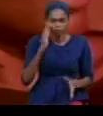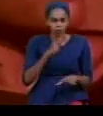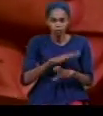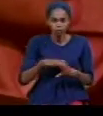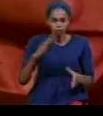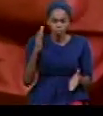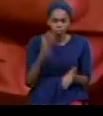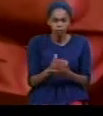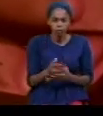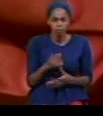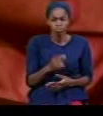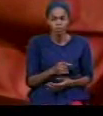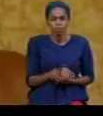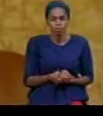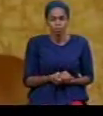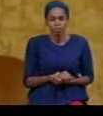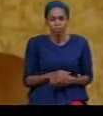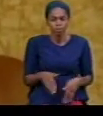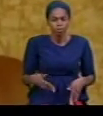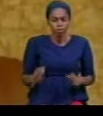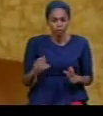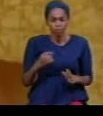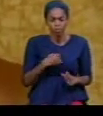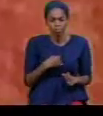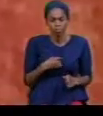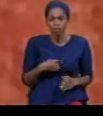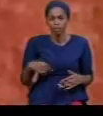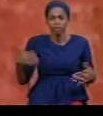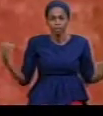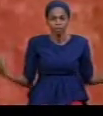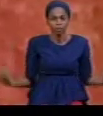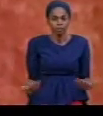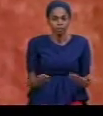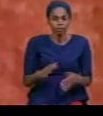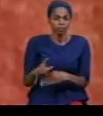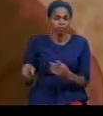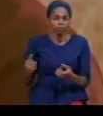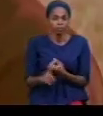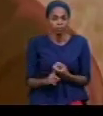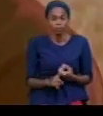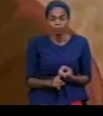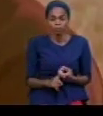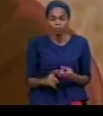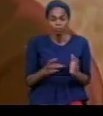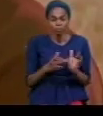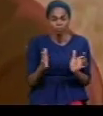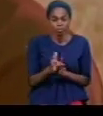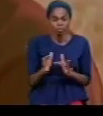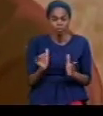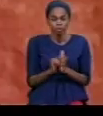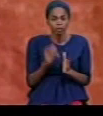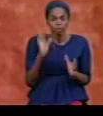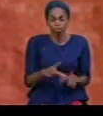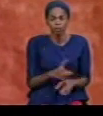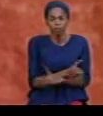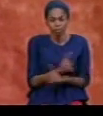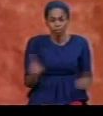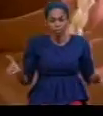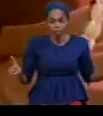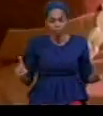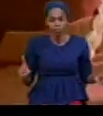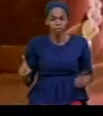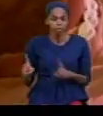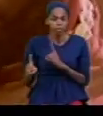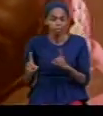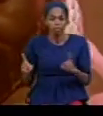introduce them to Jesus, the only deliverer who can deliver you from any den without a